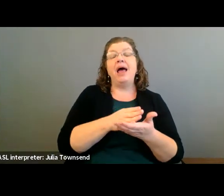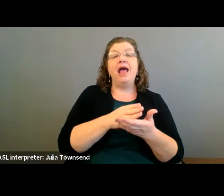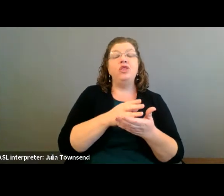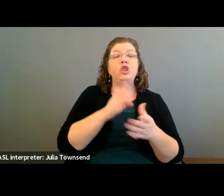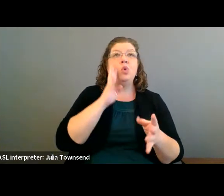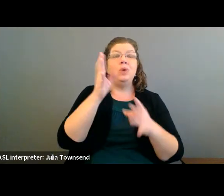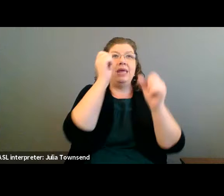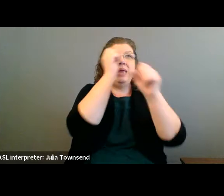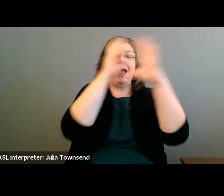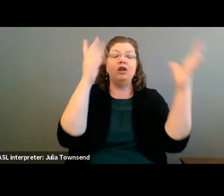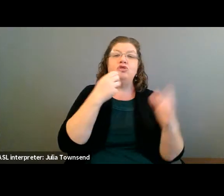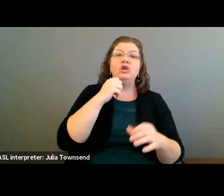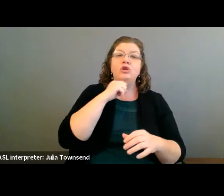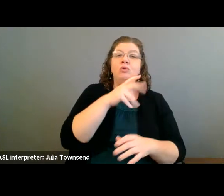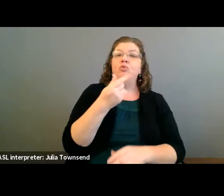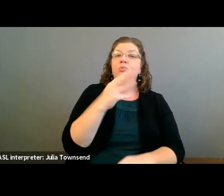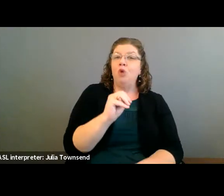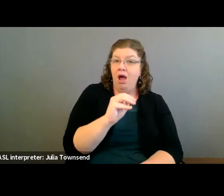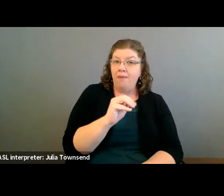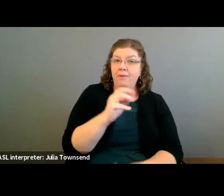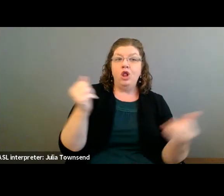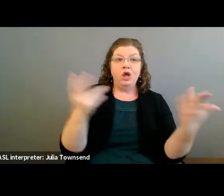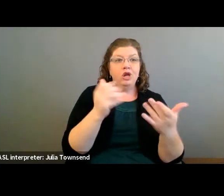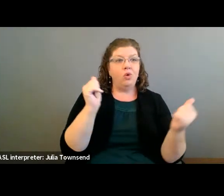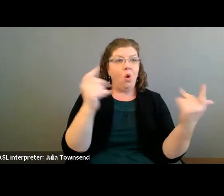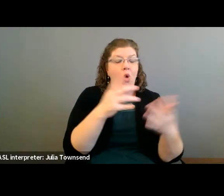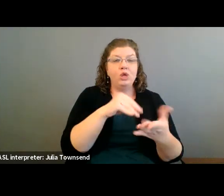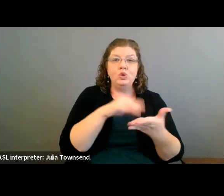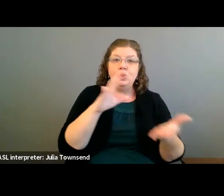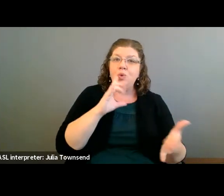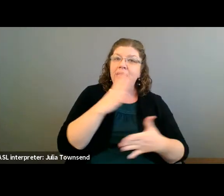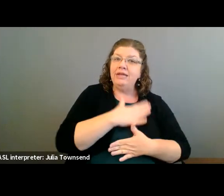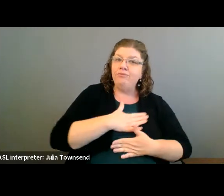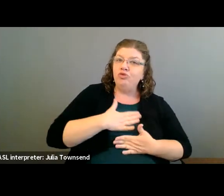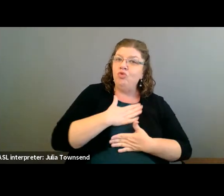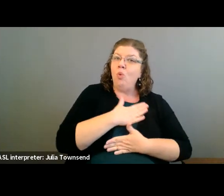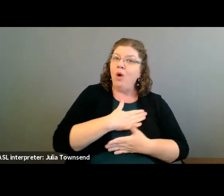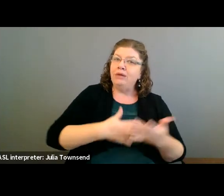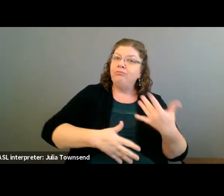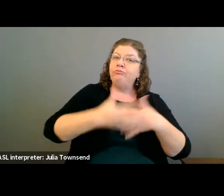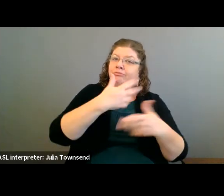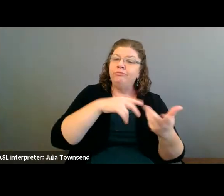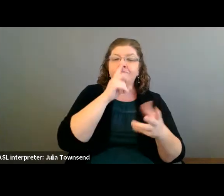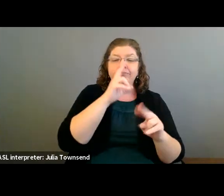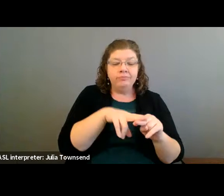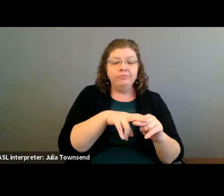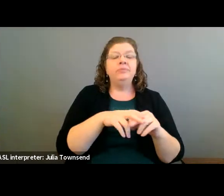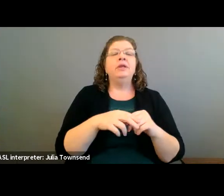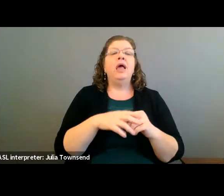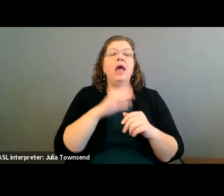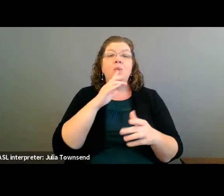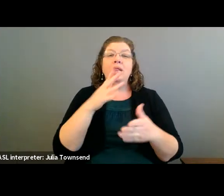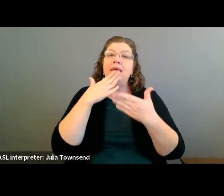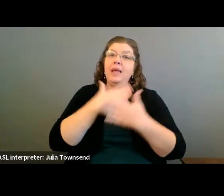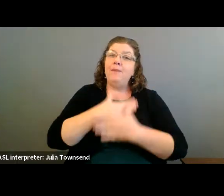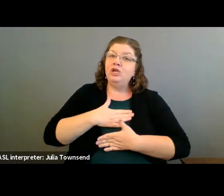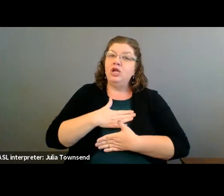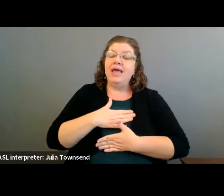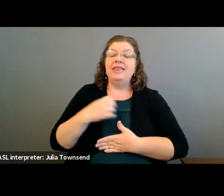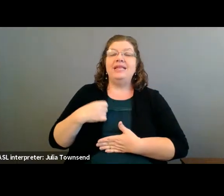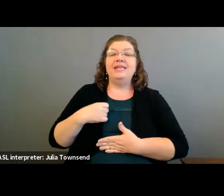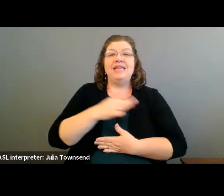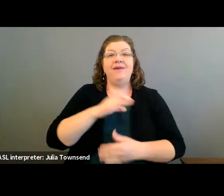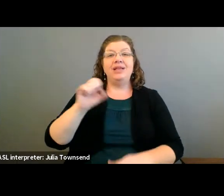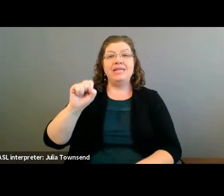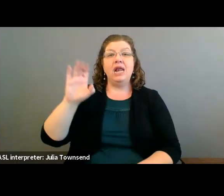Stadium, and it looked like all students were having a really nice time, and I really appreciate the staff at Santa Barbara High for having a